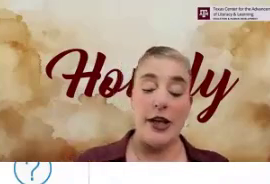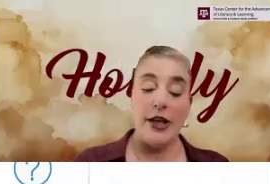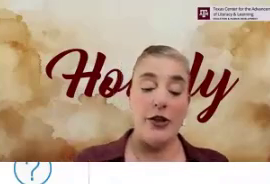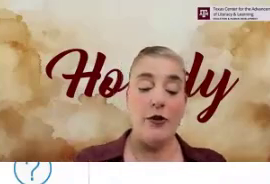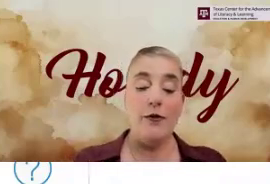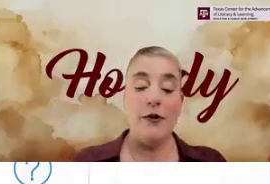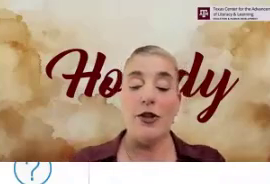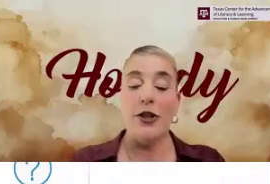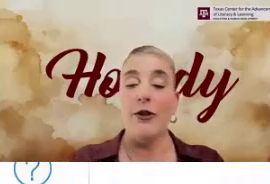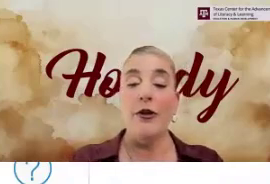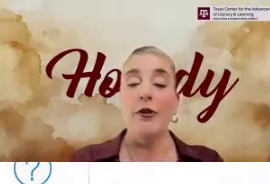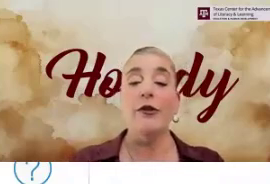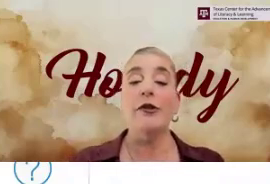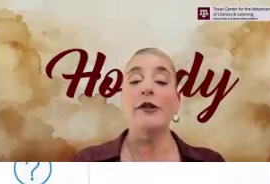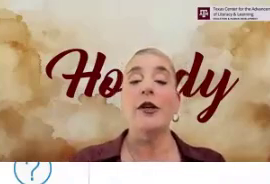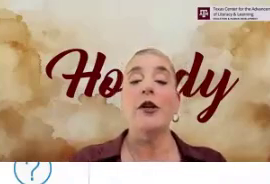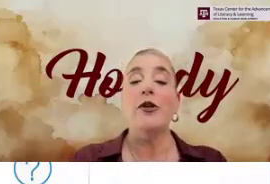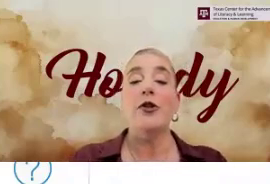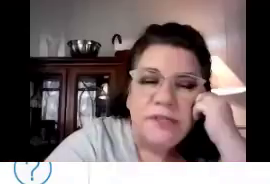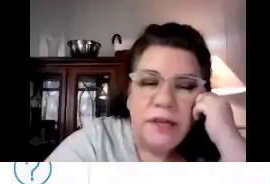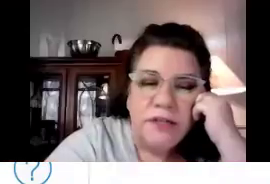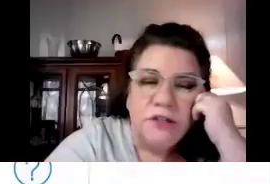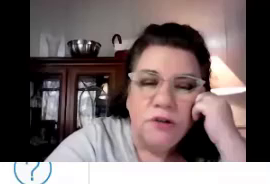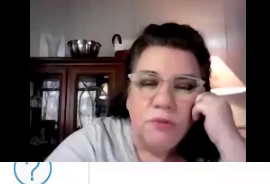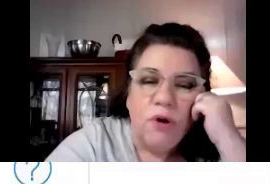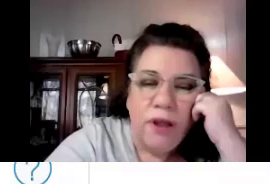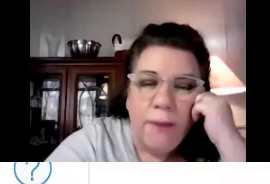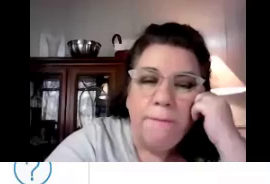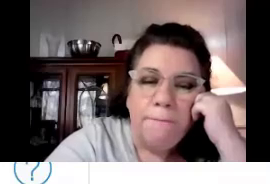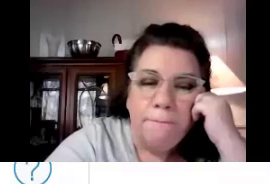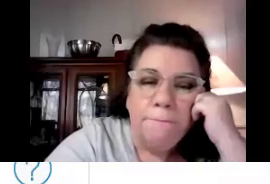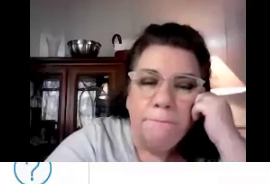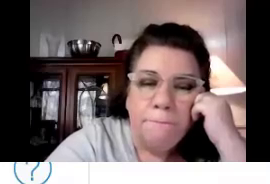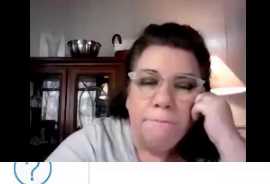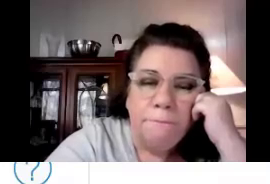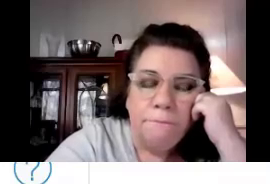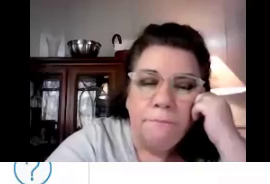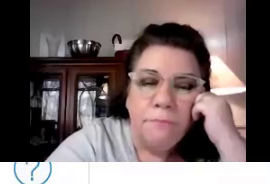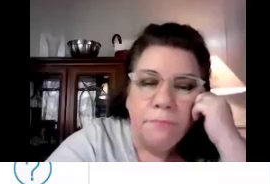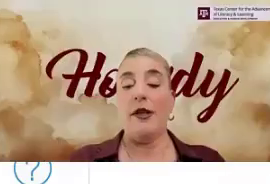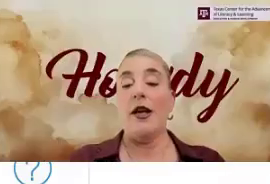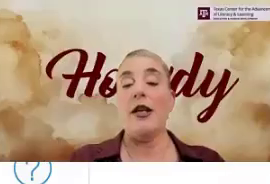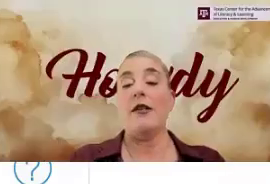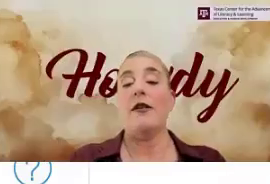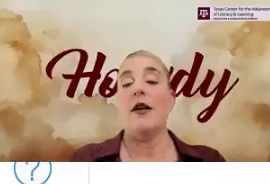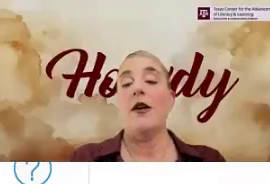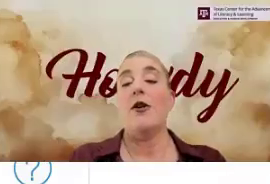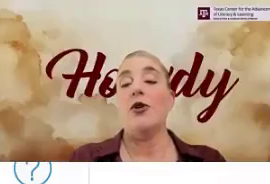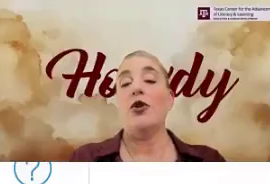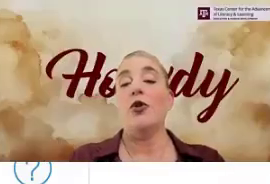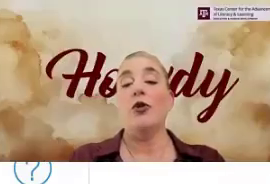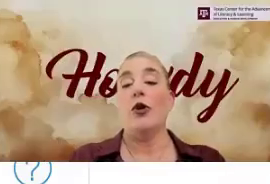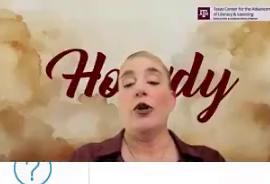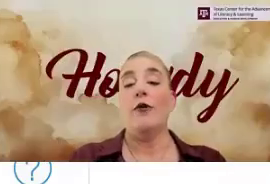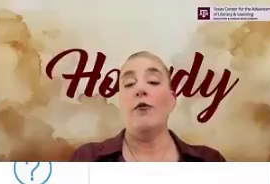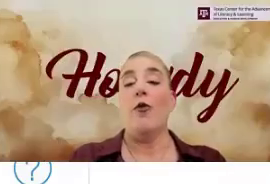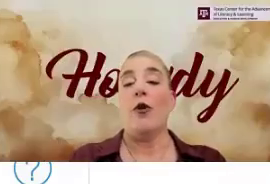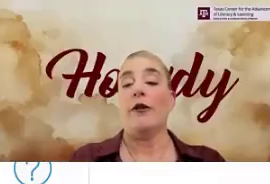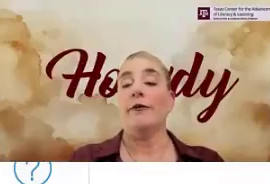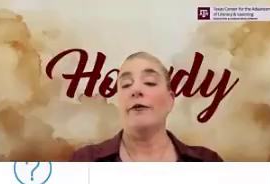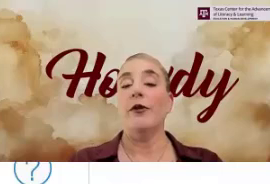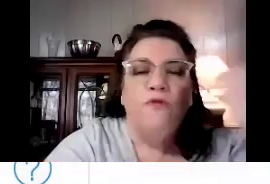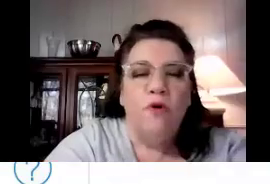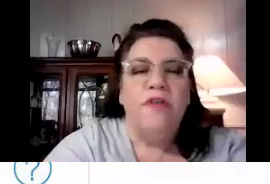Accessible Educational Materials. Website to learn more, yep. Materials website to